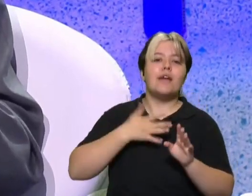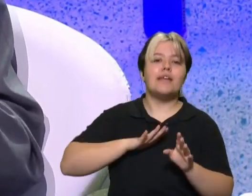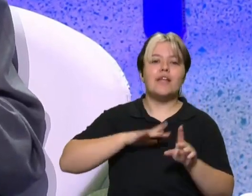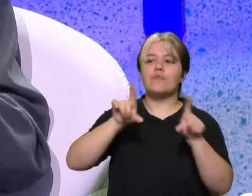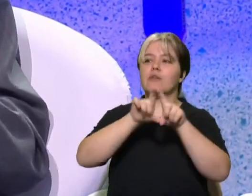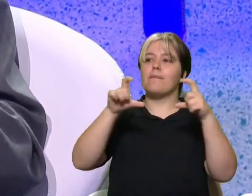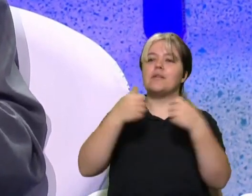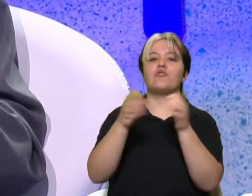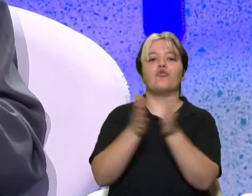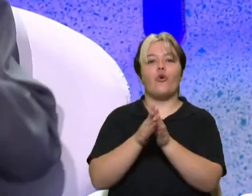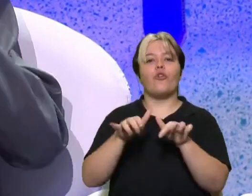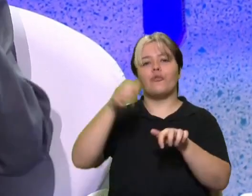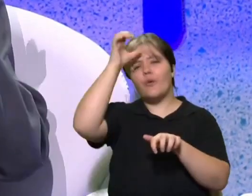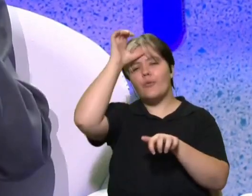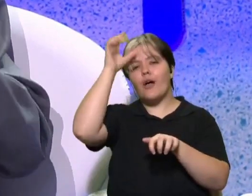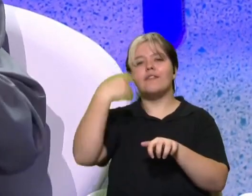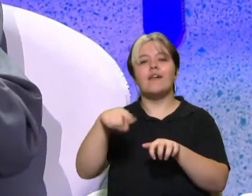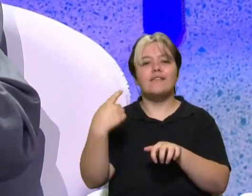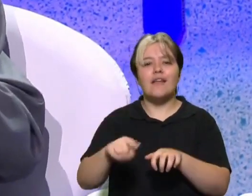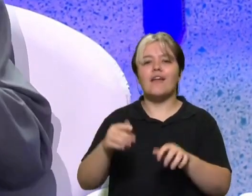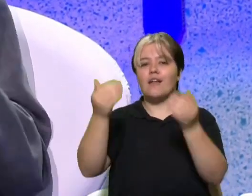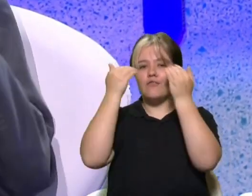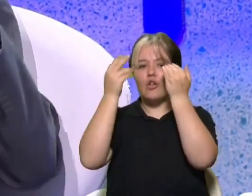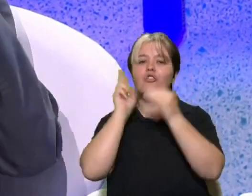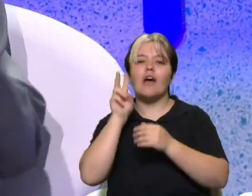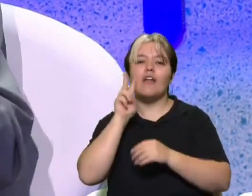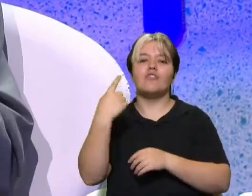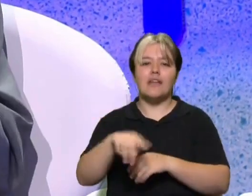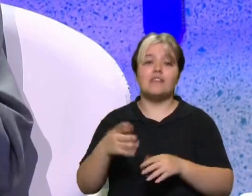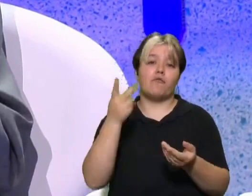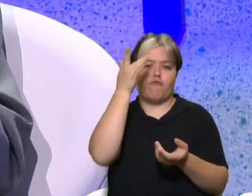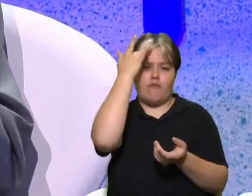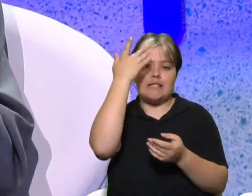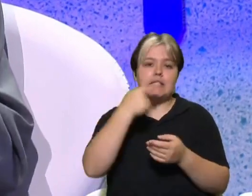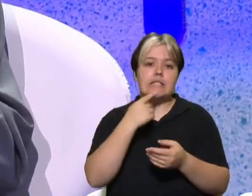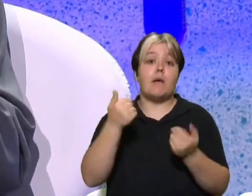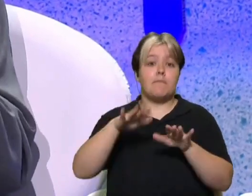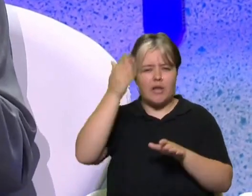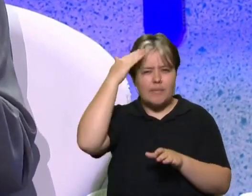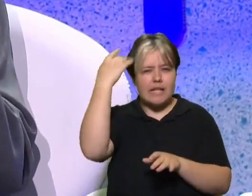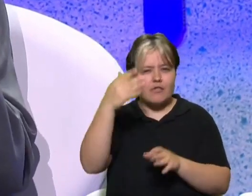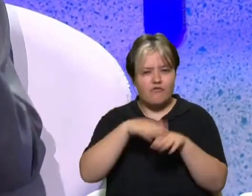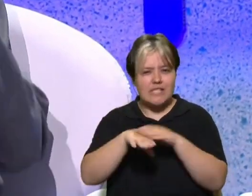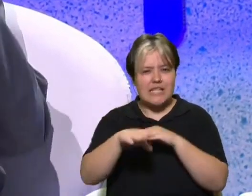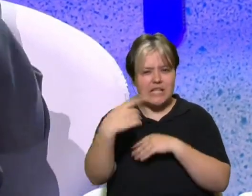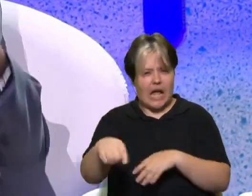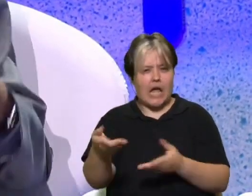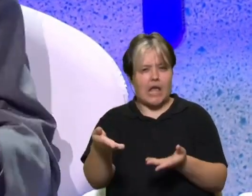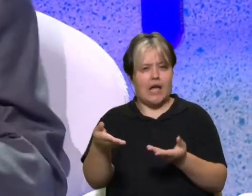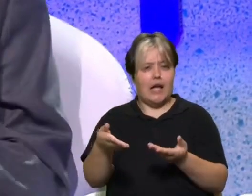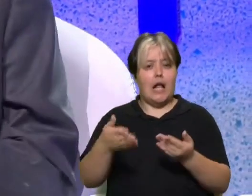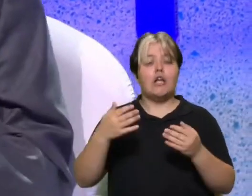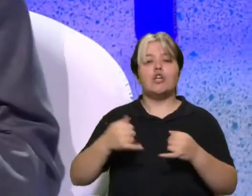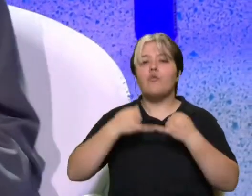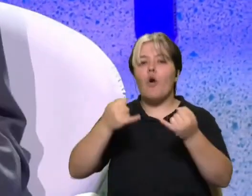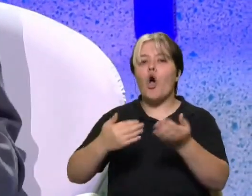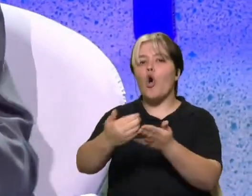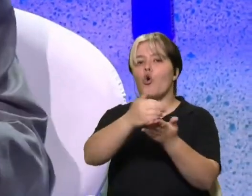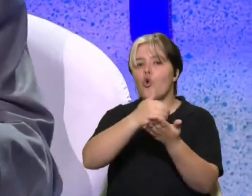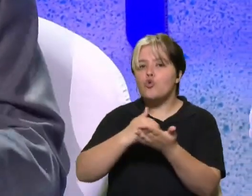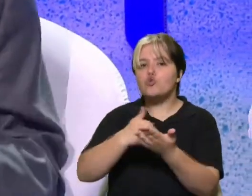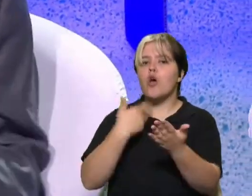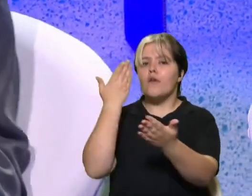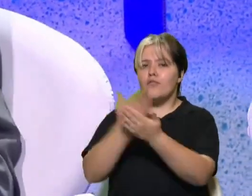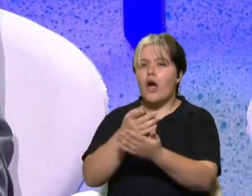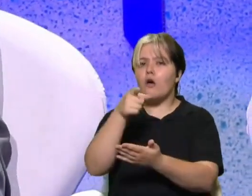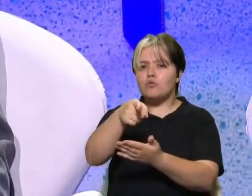different. We want the companies using AI and people. It's easy to say so. We're going to have the ability to